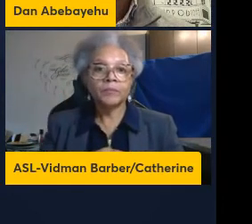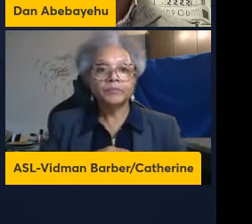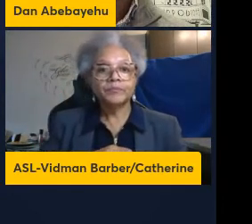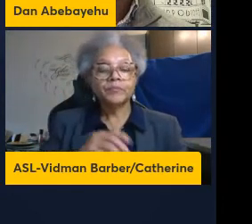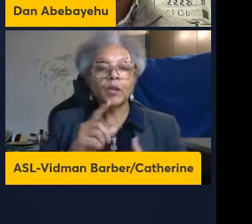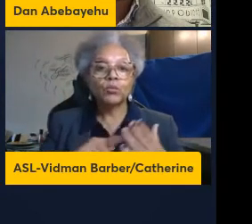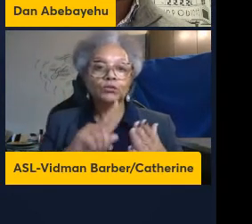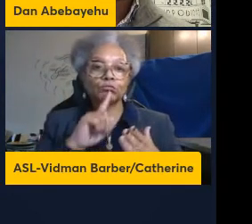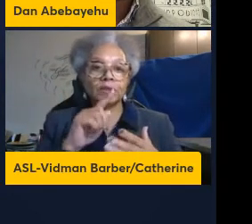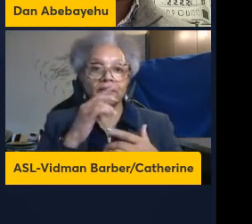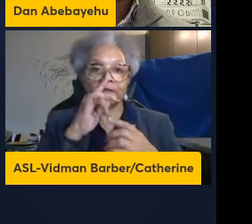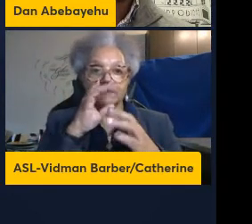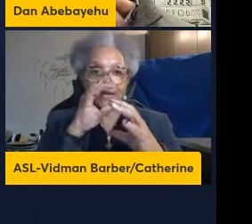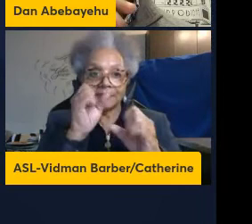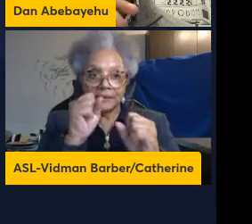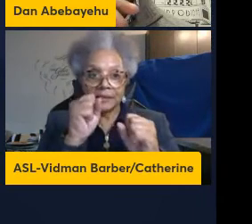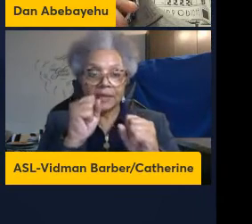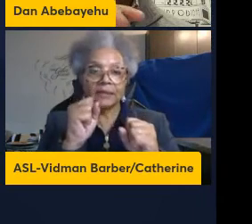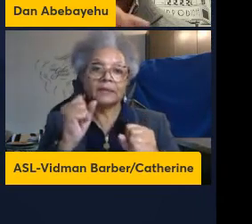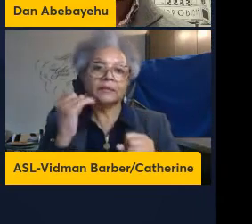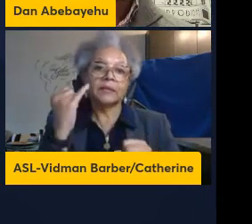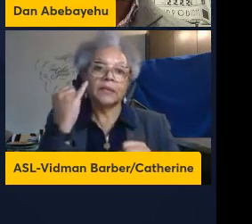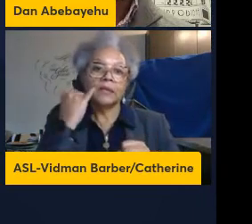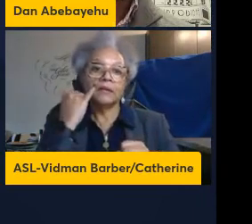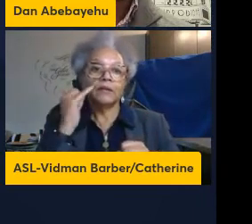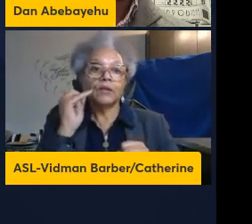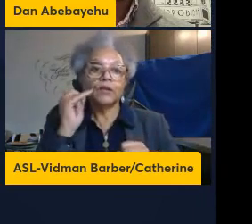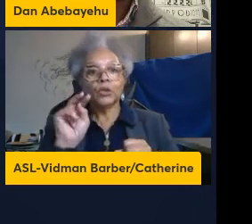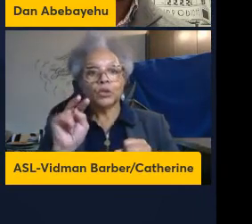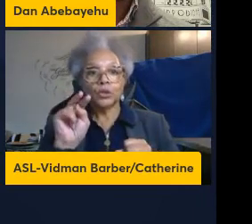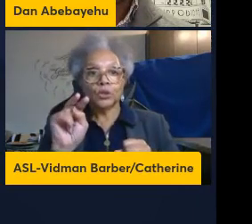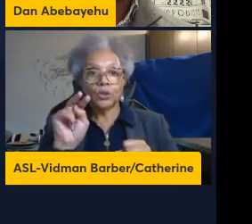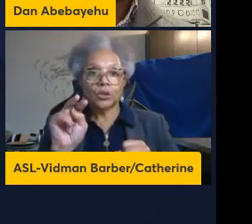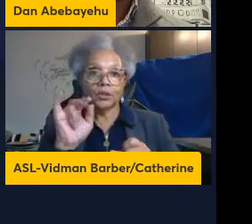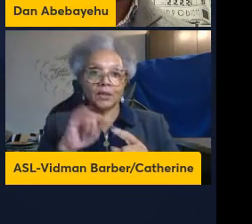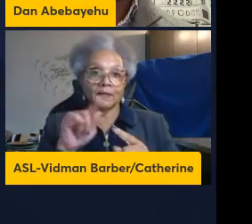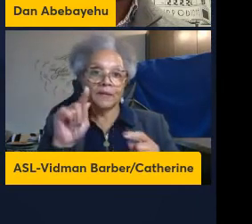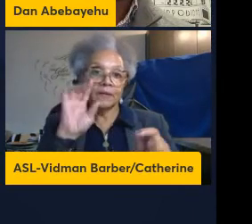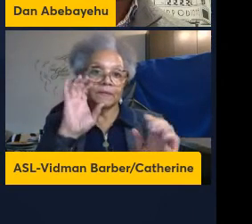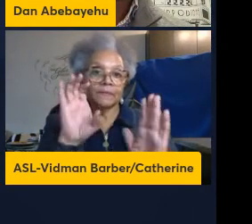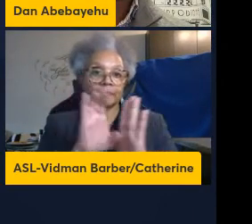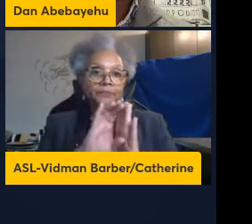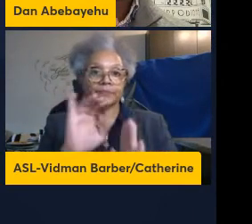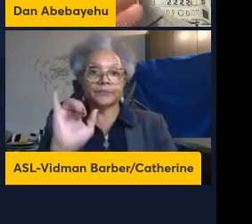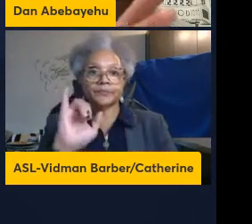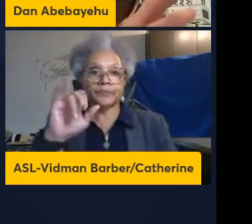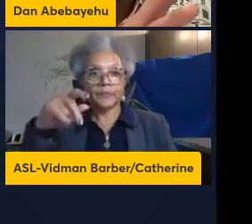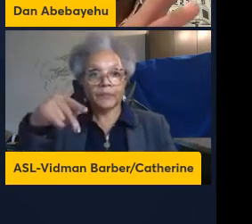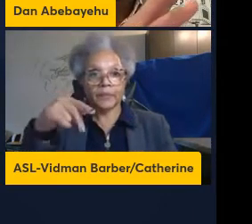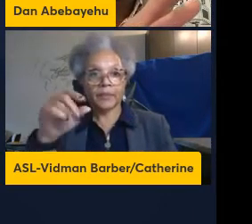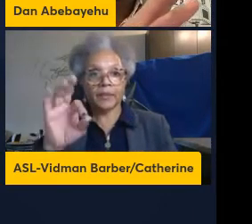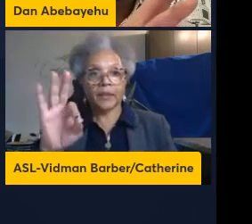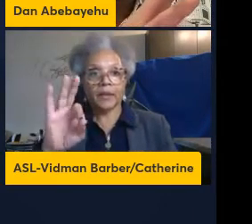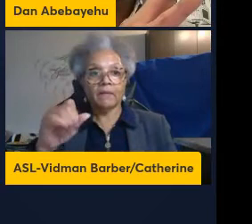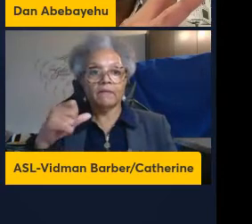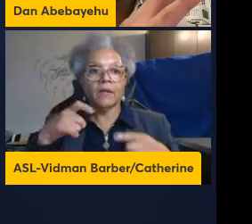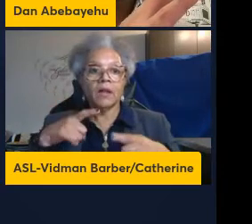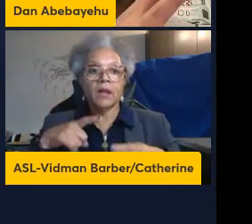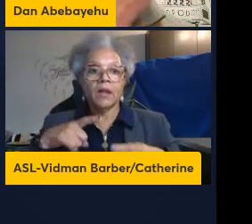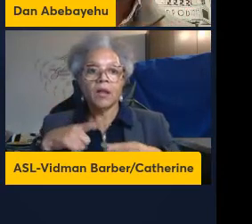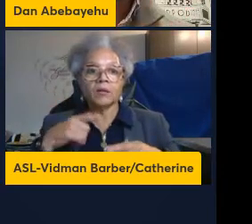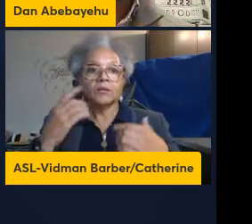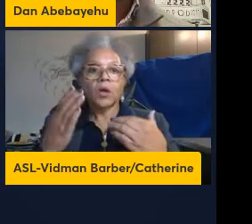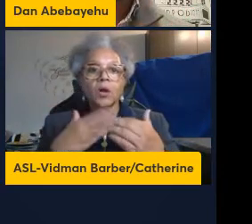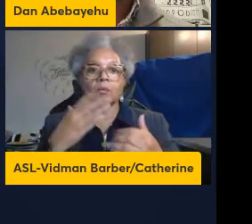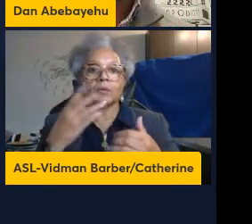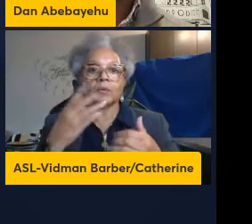really fascinating is that if you look at histological imaging of IPF lungs, you can actually see almost a